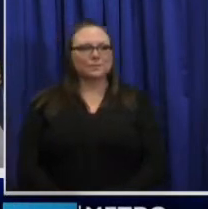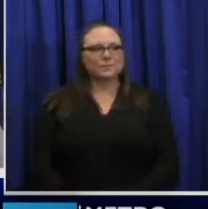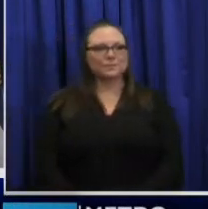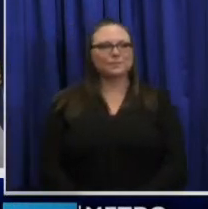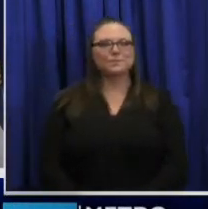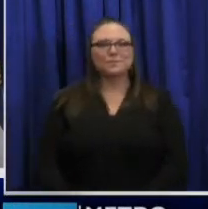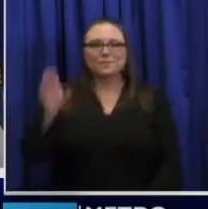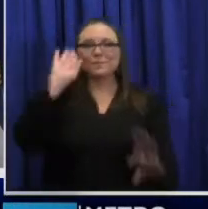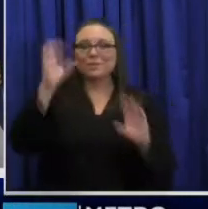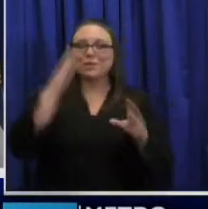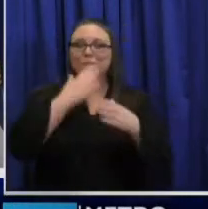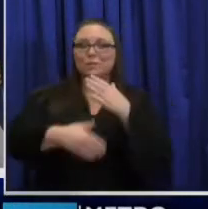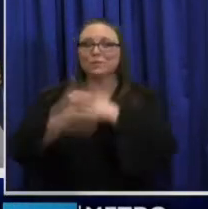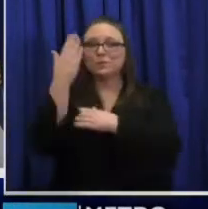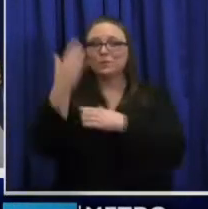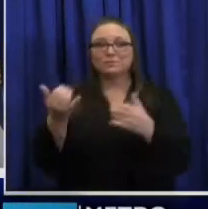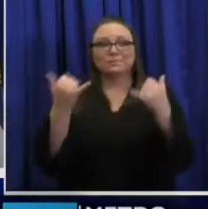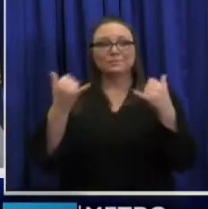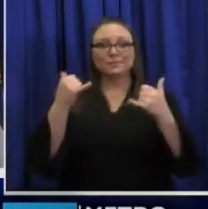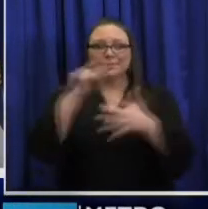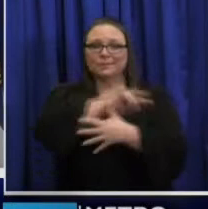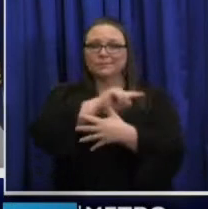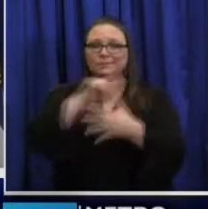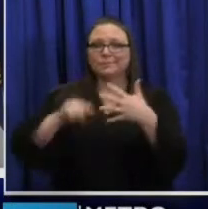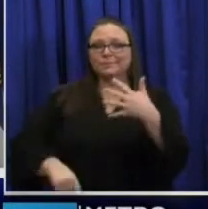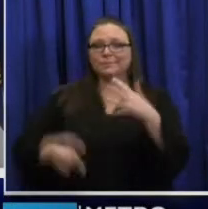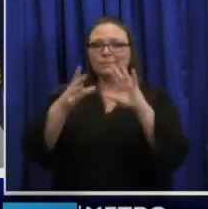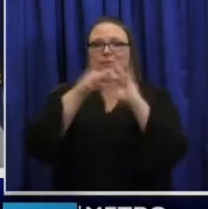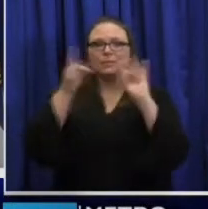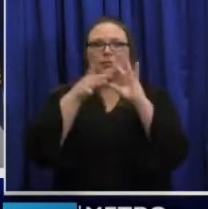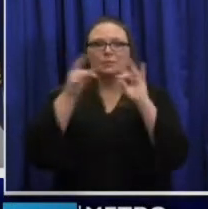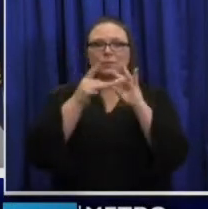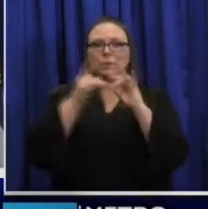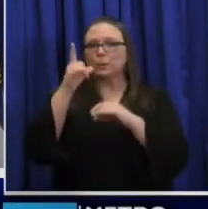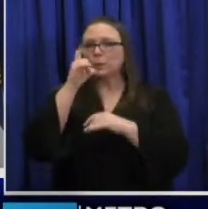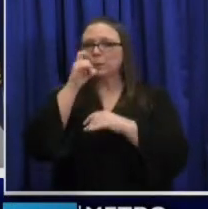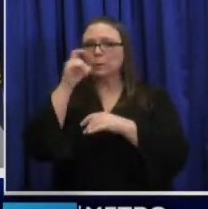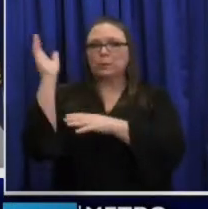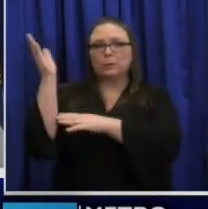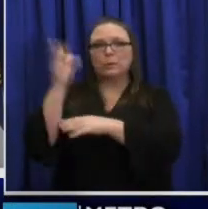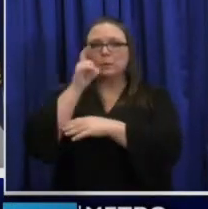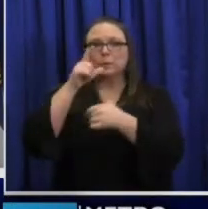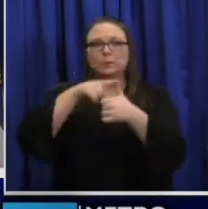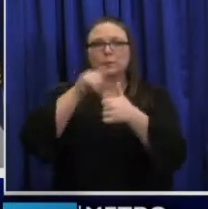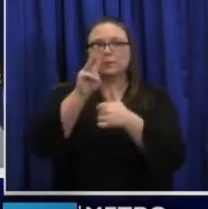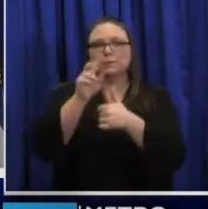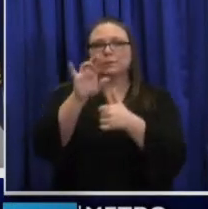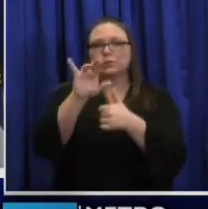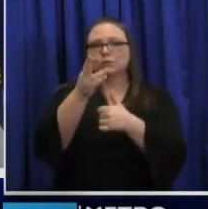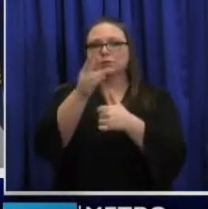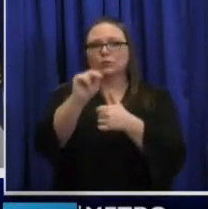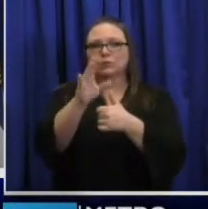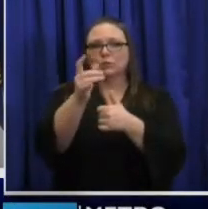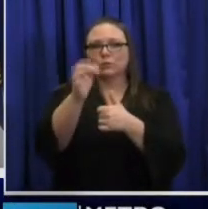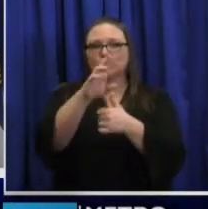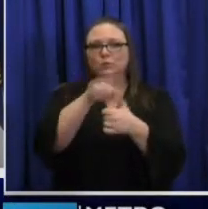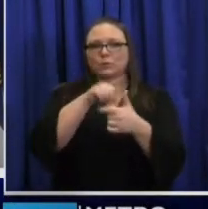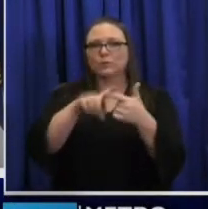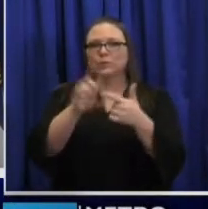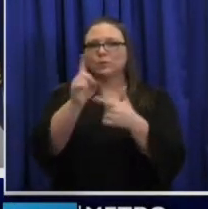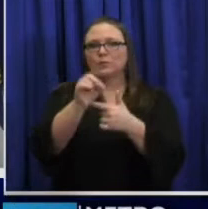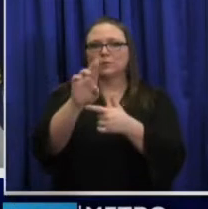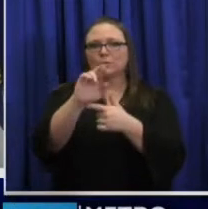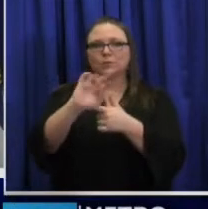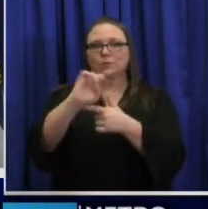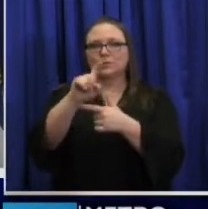Good morning, everyone. We'll start today's COVID-19 press briefing with Mayor John Cooper and Dr. Alex